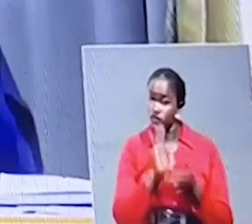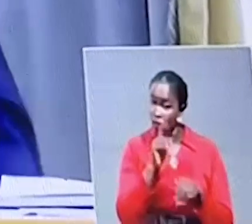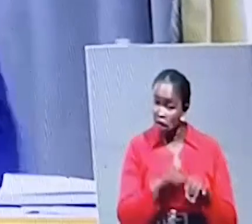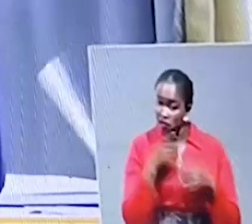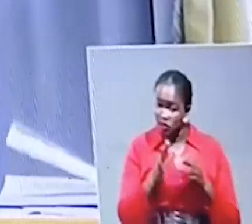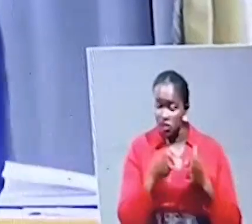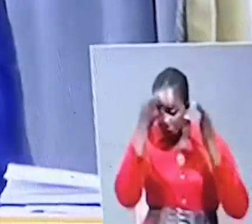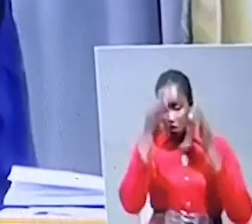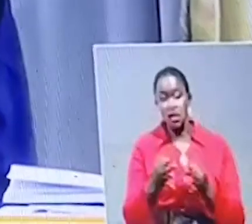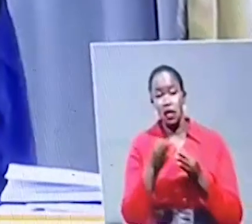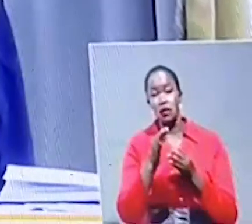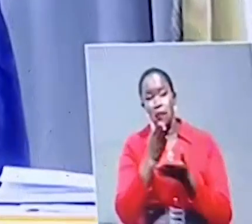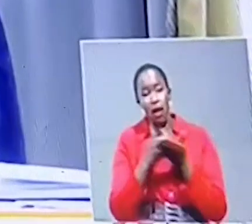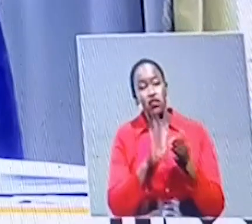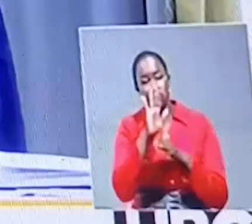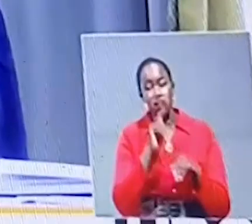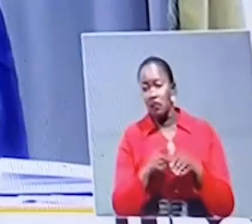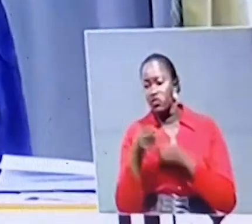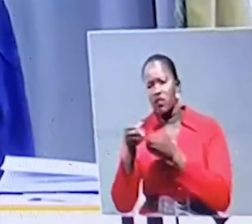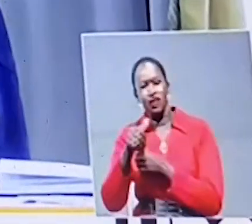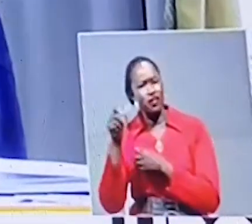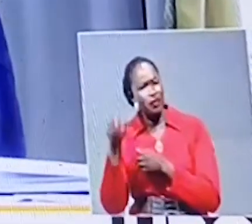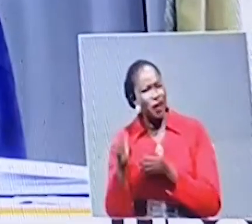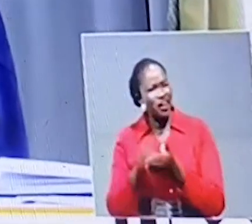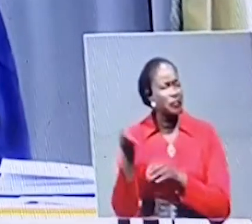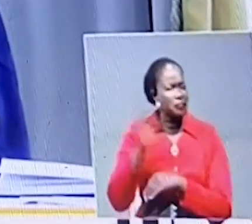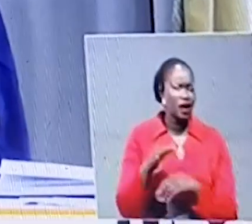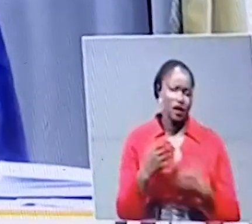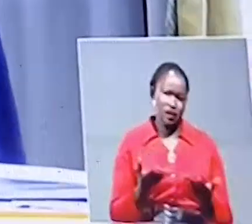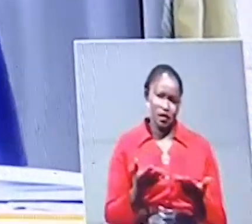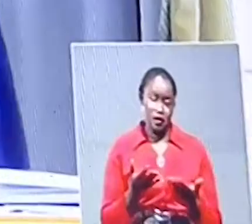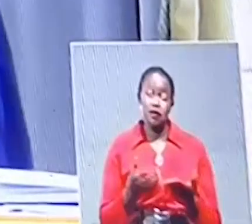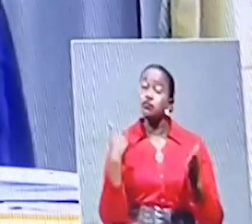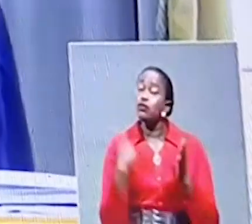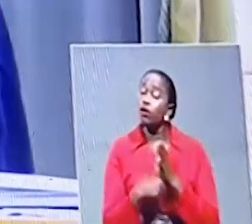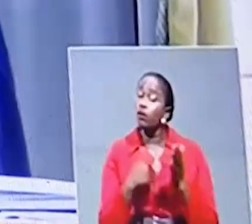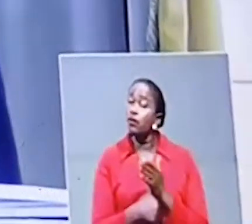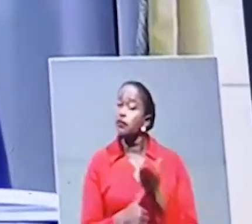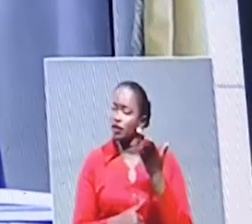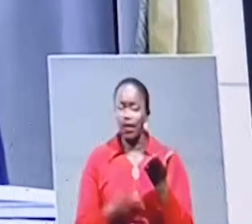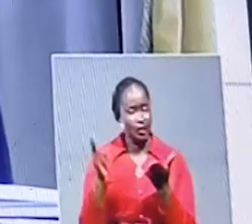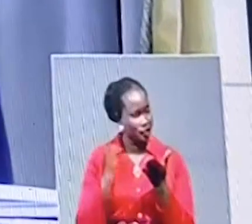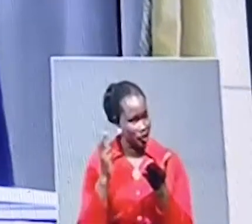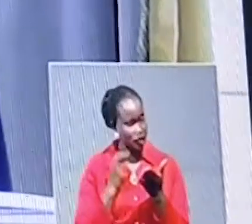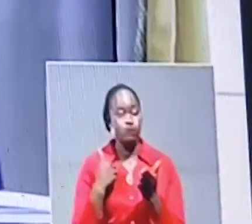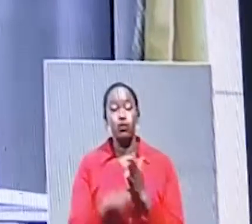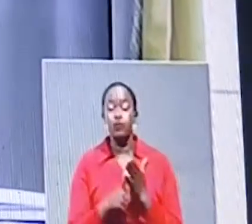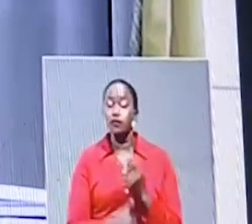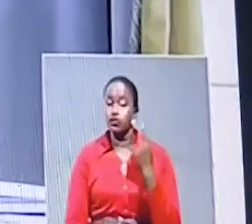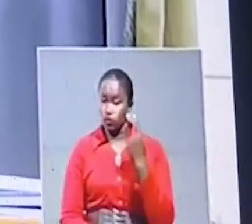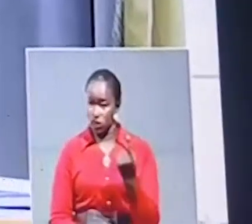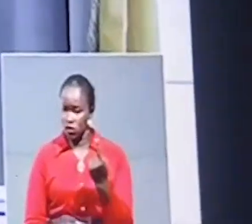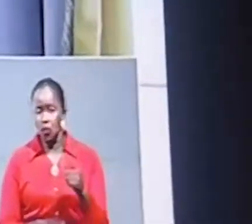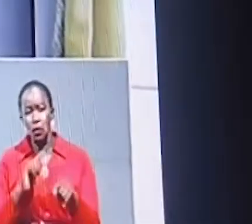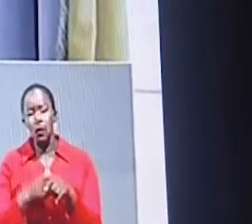decide to donate part of it, okay? Eh? And the problem is, listen, the problem is one.